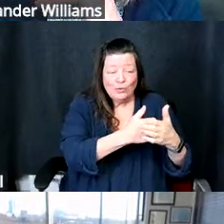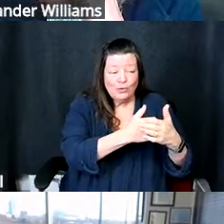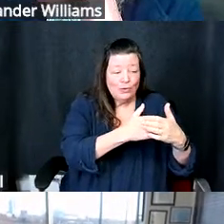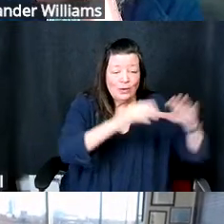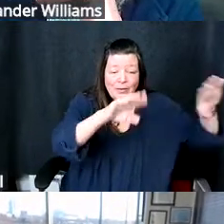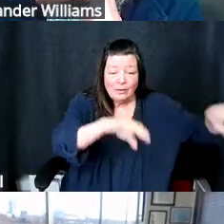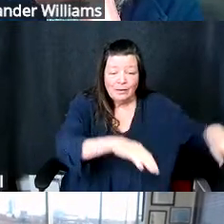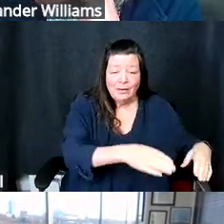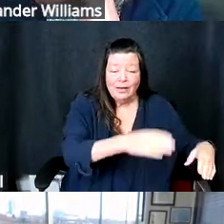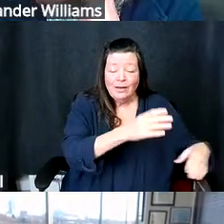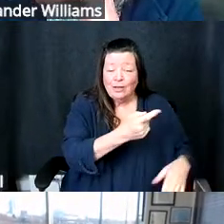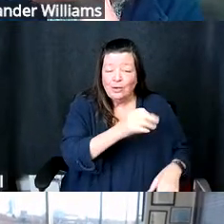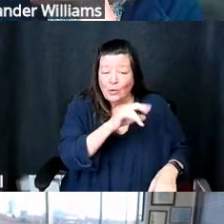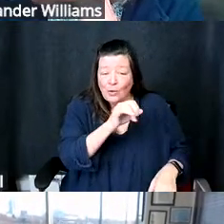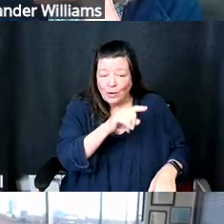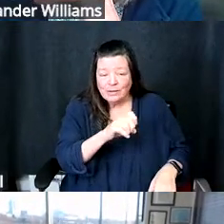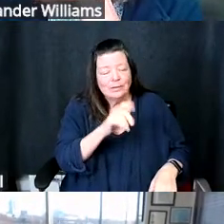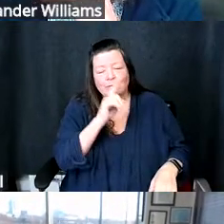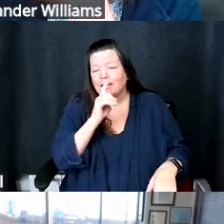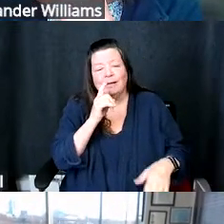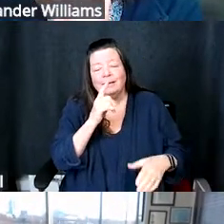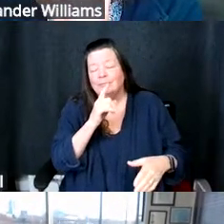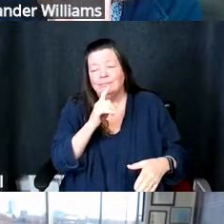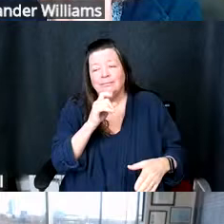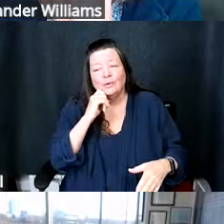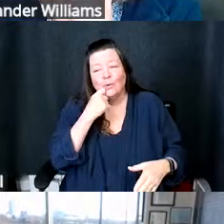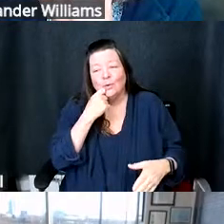unique place. It's fortunate to grow up here.